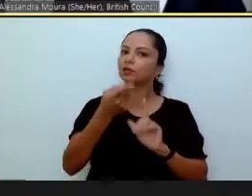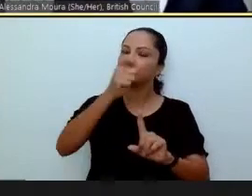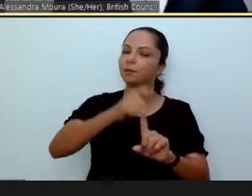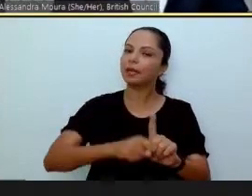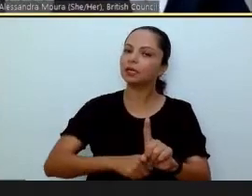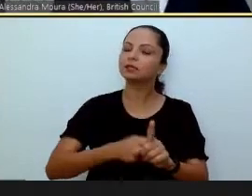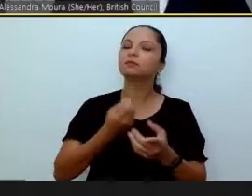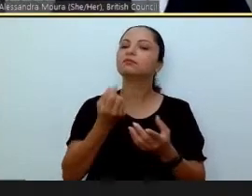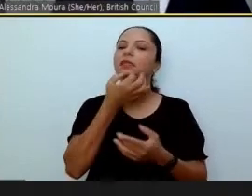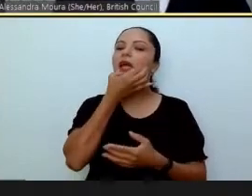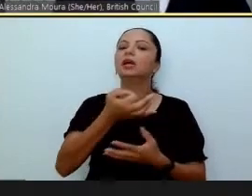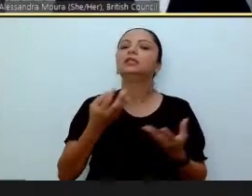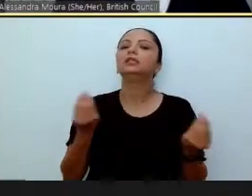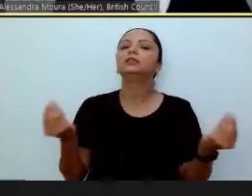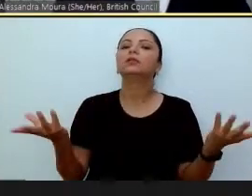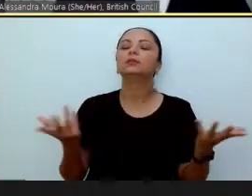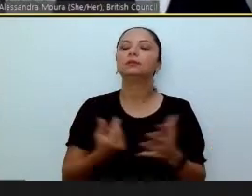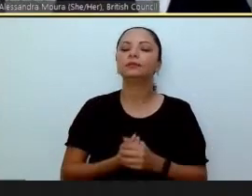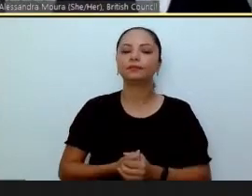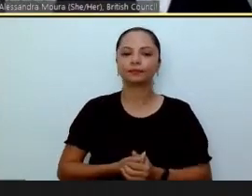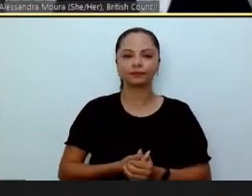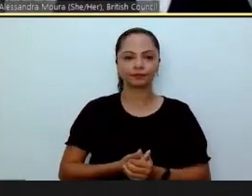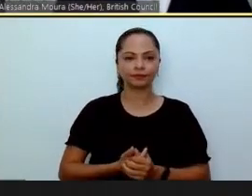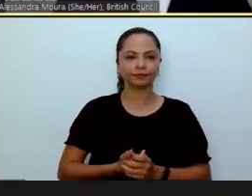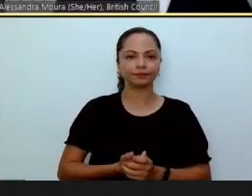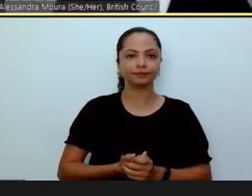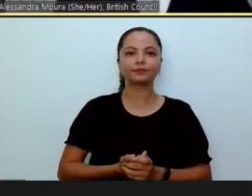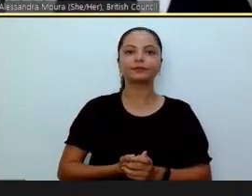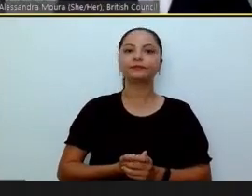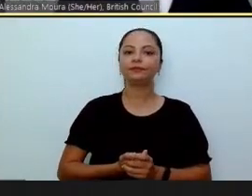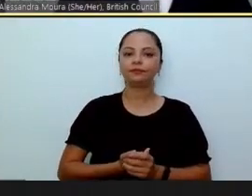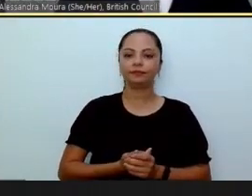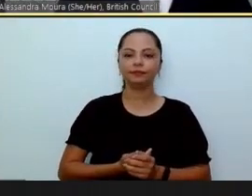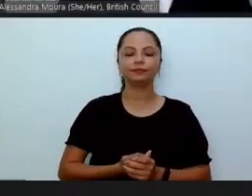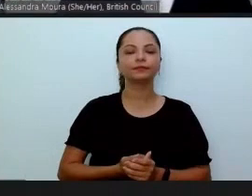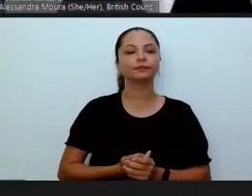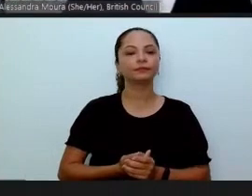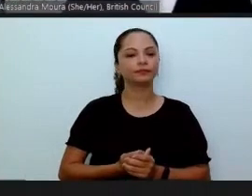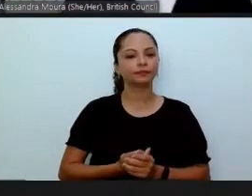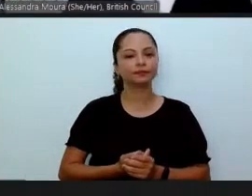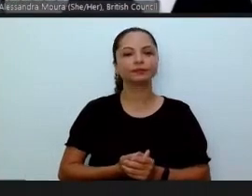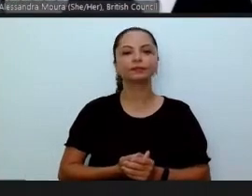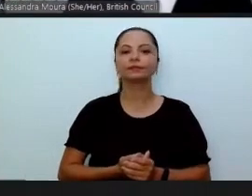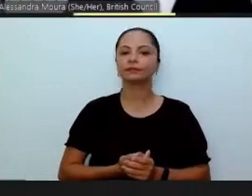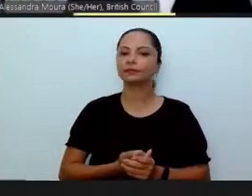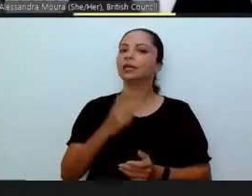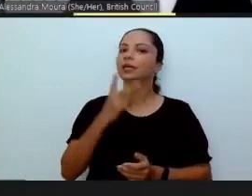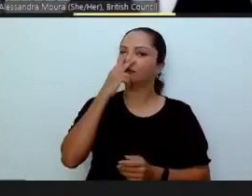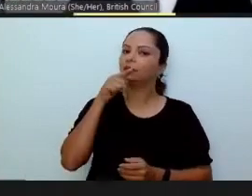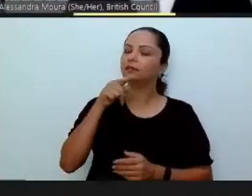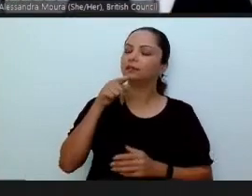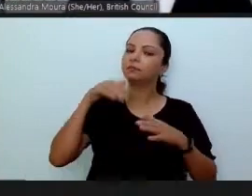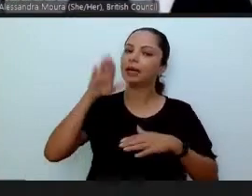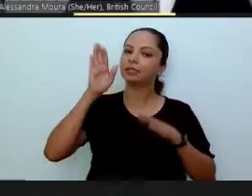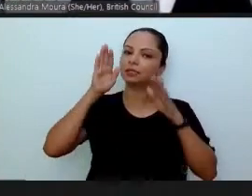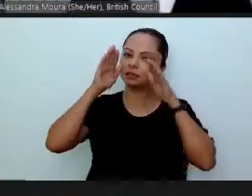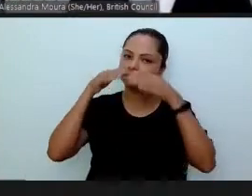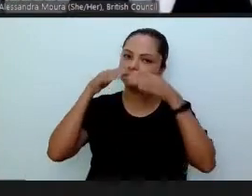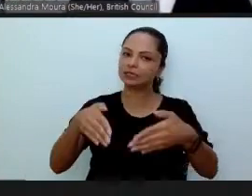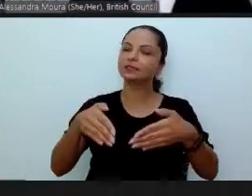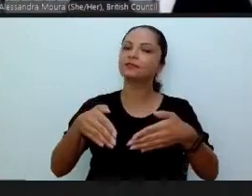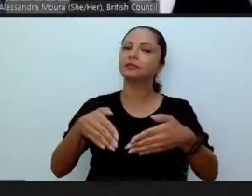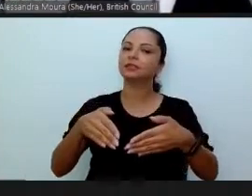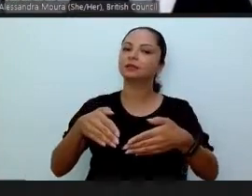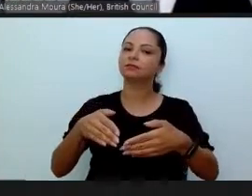think that one is more specific than the last one. Do you? I do. No? I think